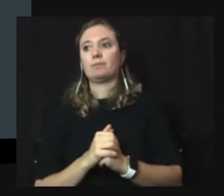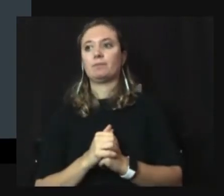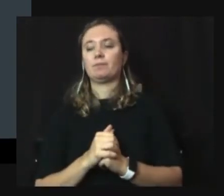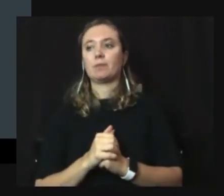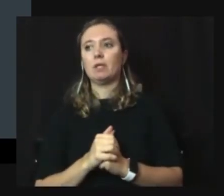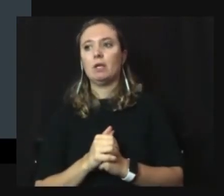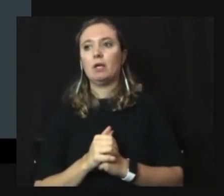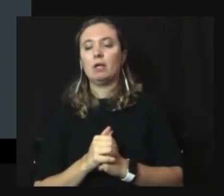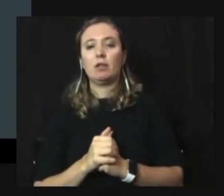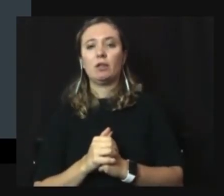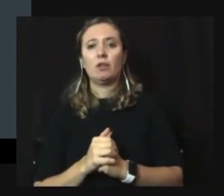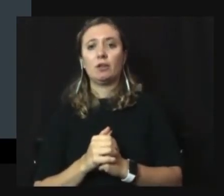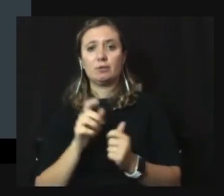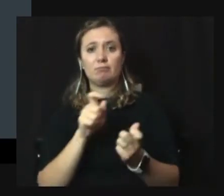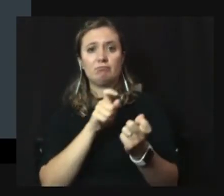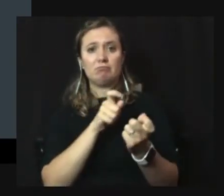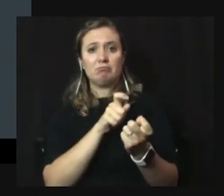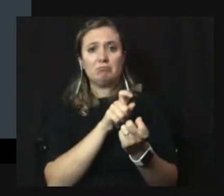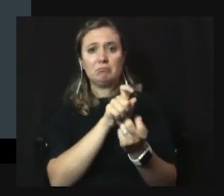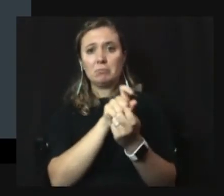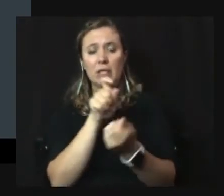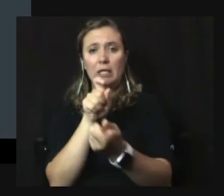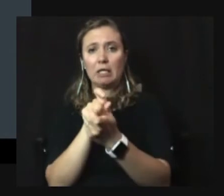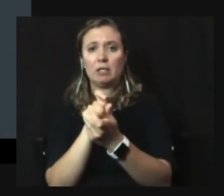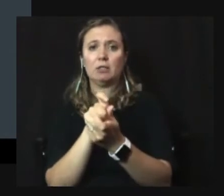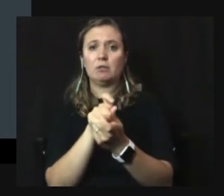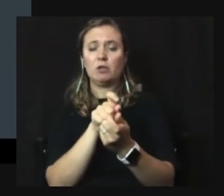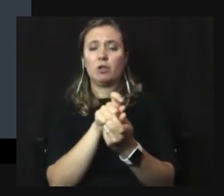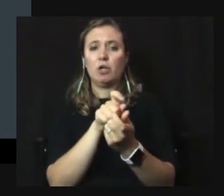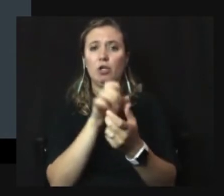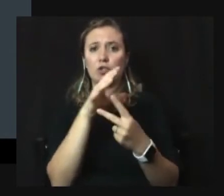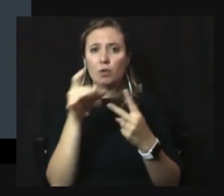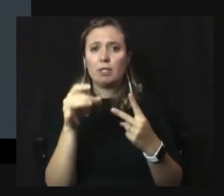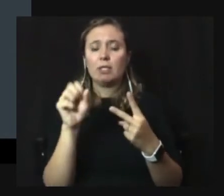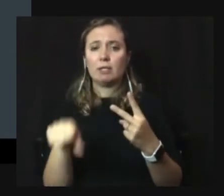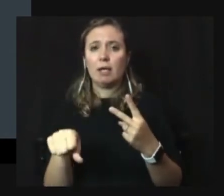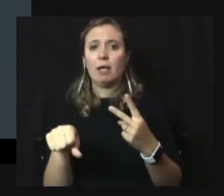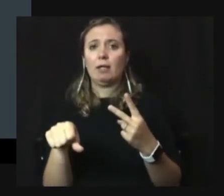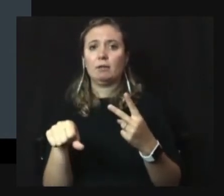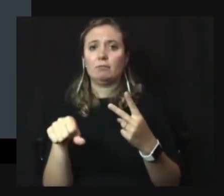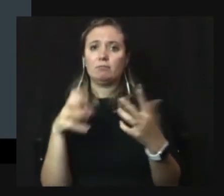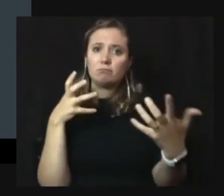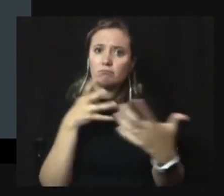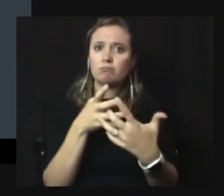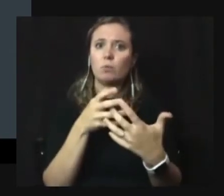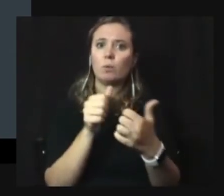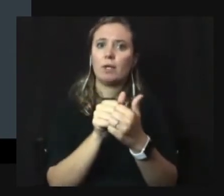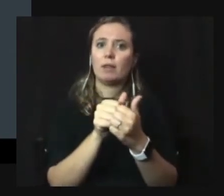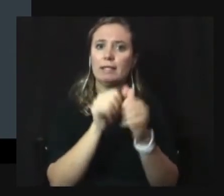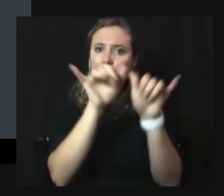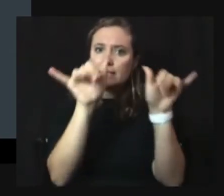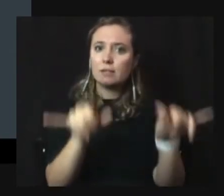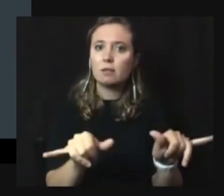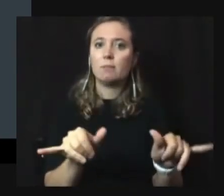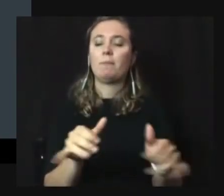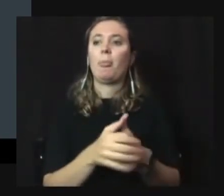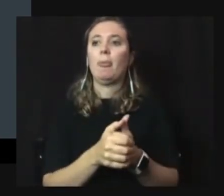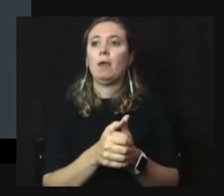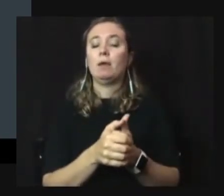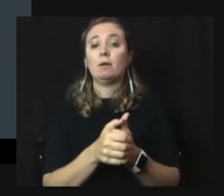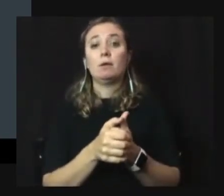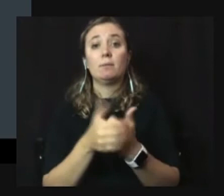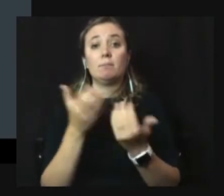certain choices that can fit, or certain variables that can fit within the system. You might have